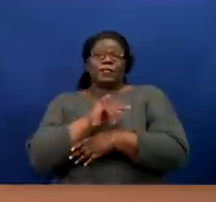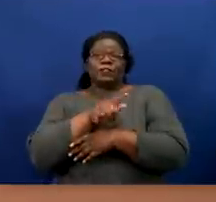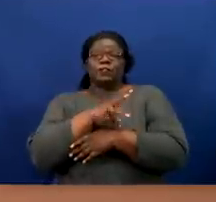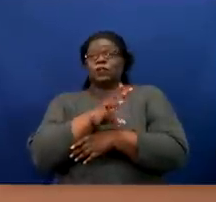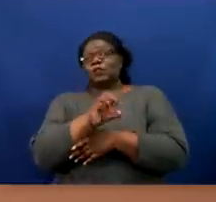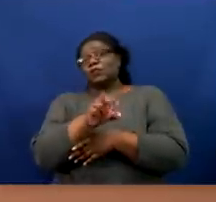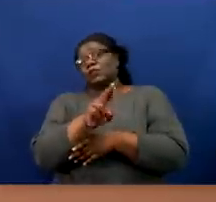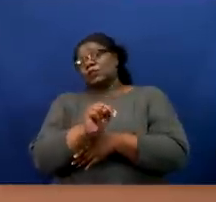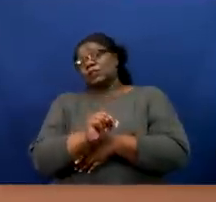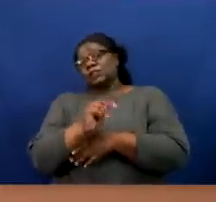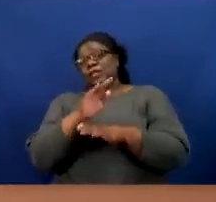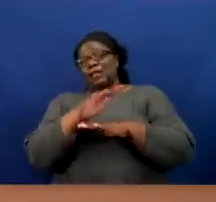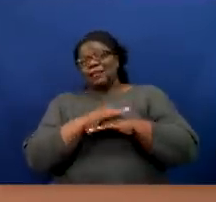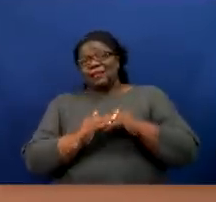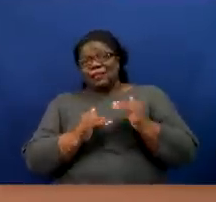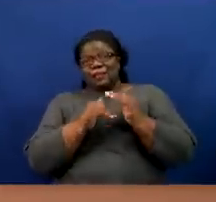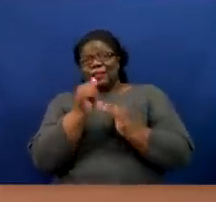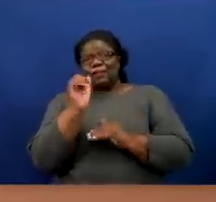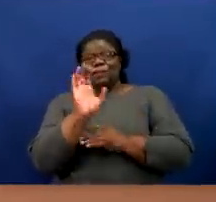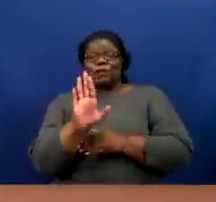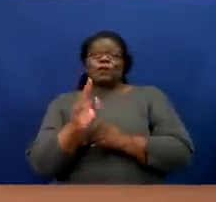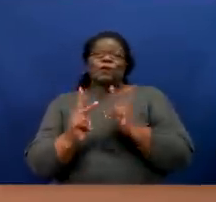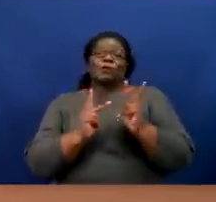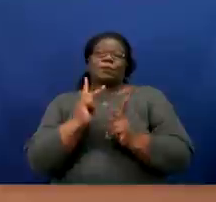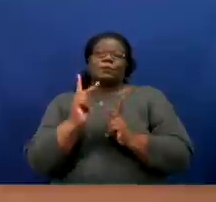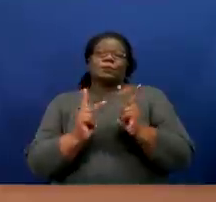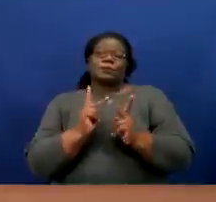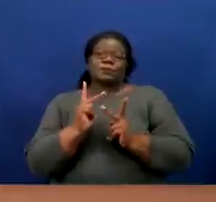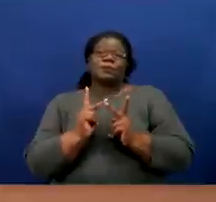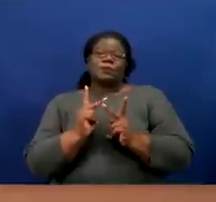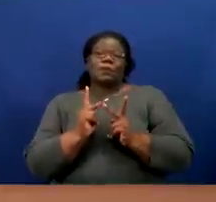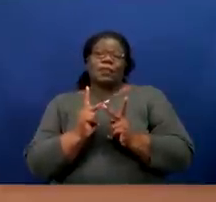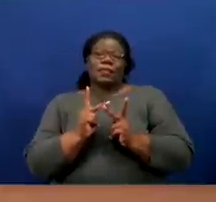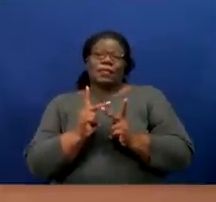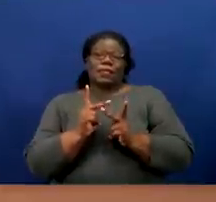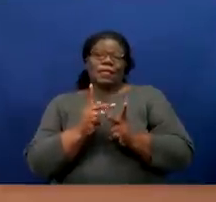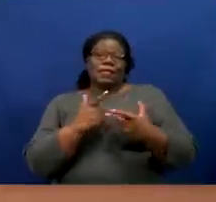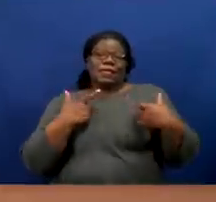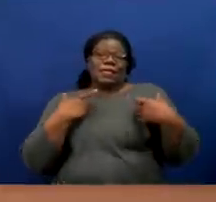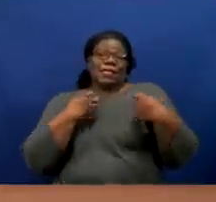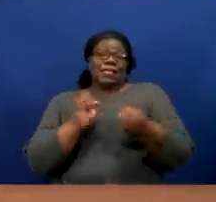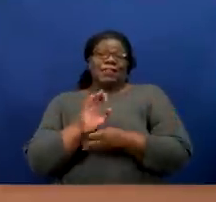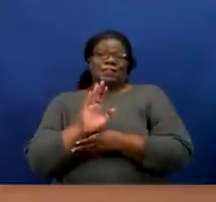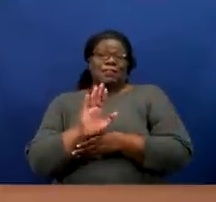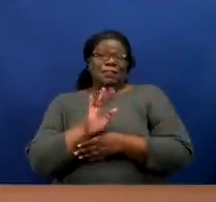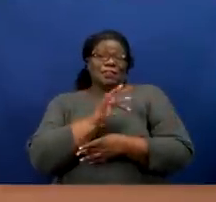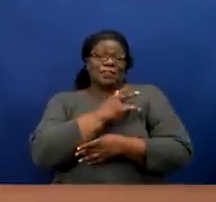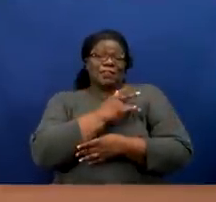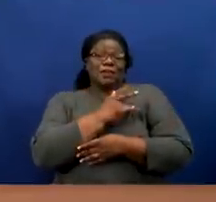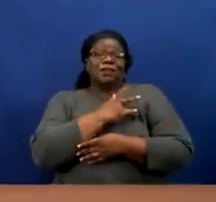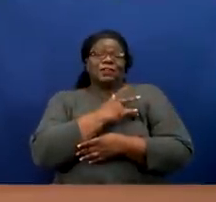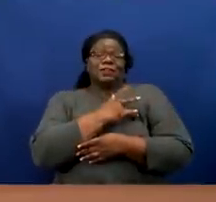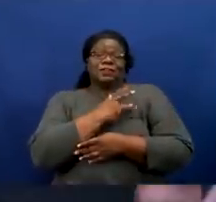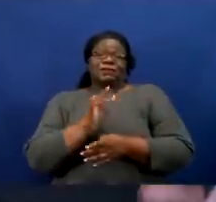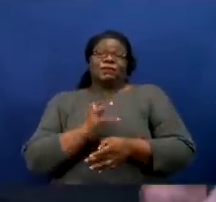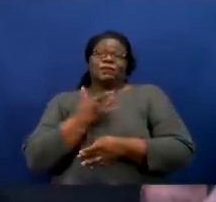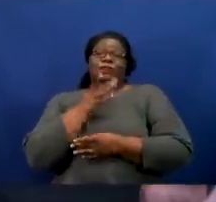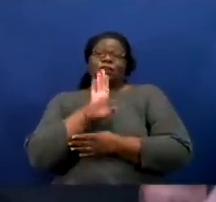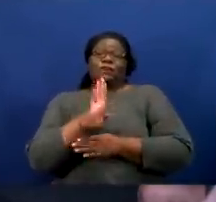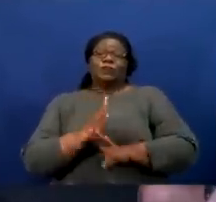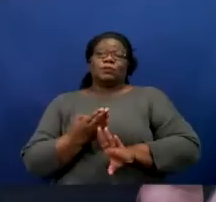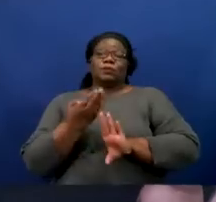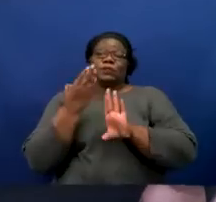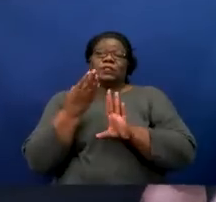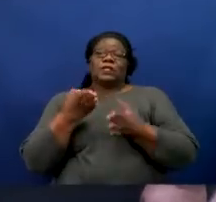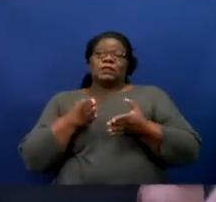your people, God. Mend their broken hearts, God. Let them feel your presence and let your presence be